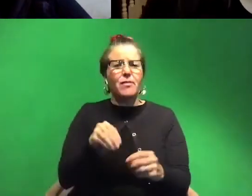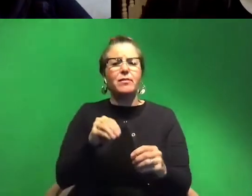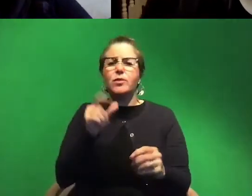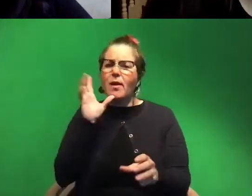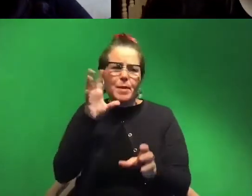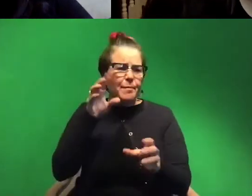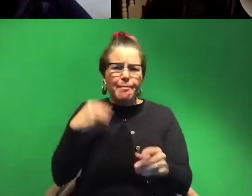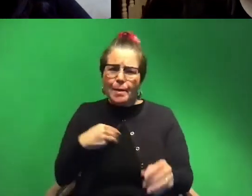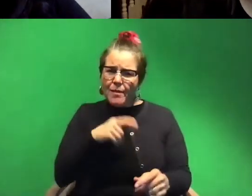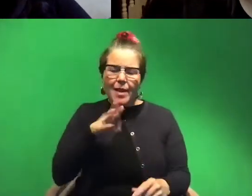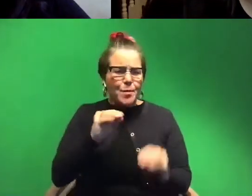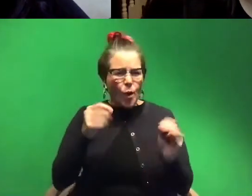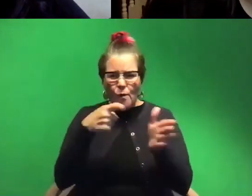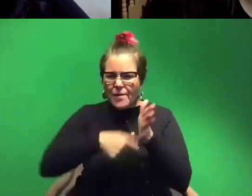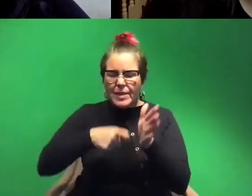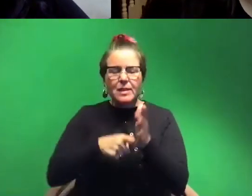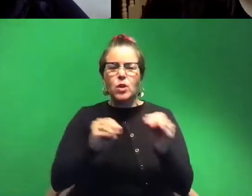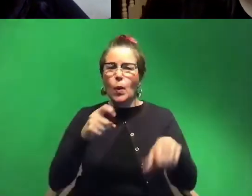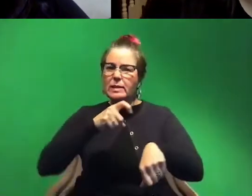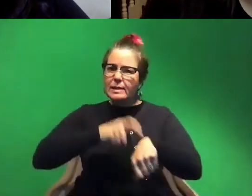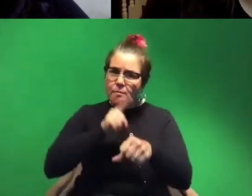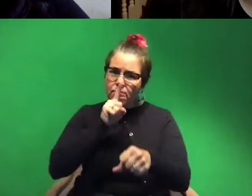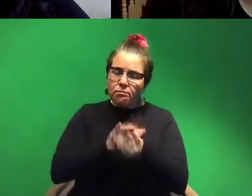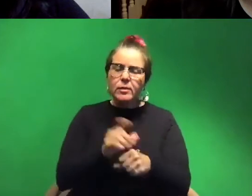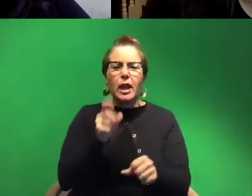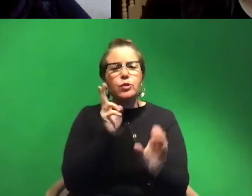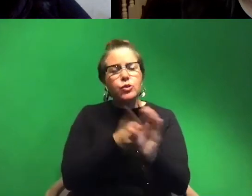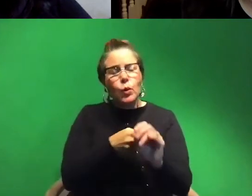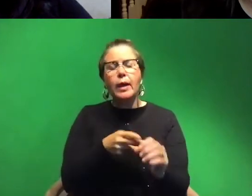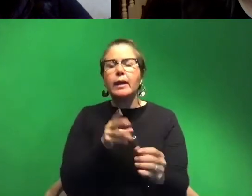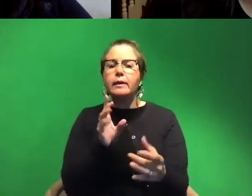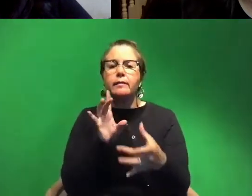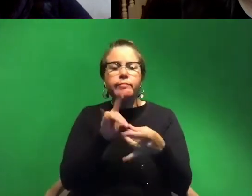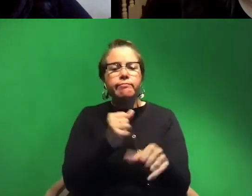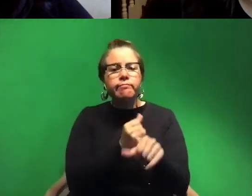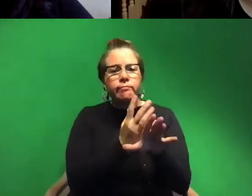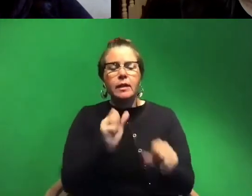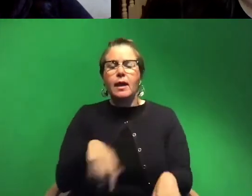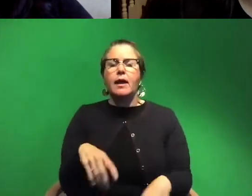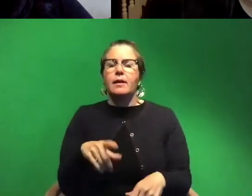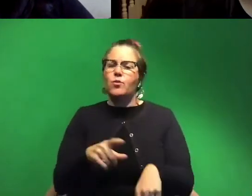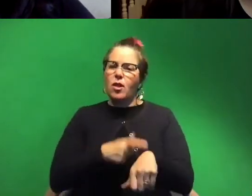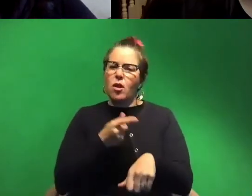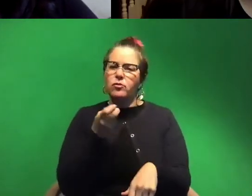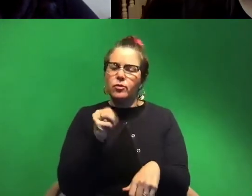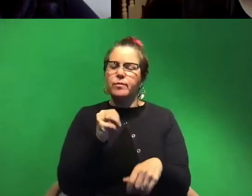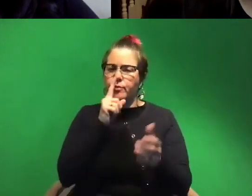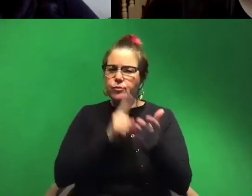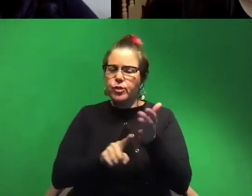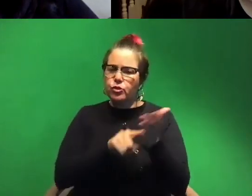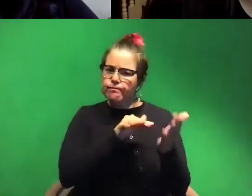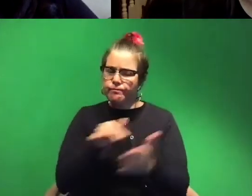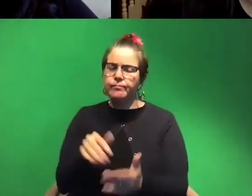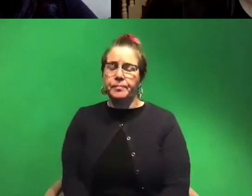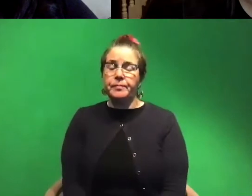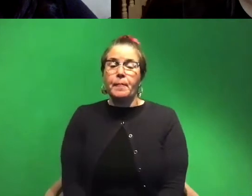no fees. There's no time commitment. You can join in remotely, and you can be part of these really long-term research studies. And something we've been doing for